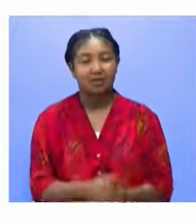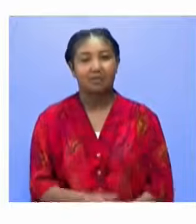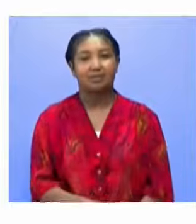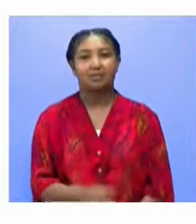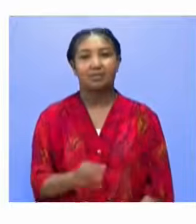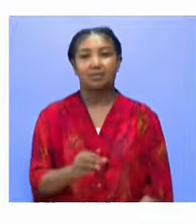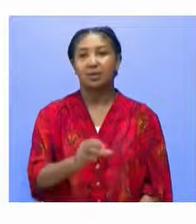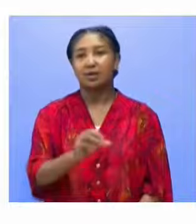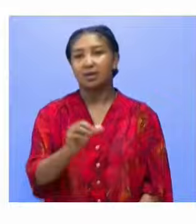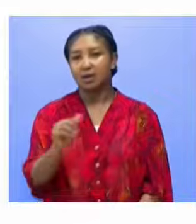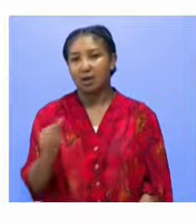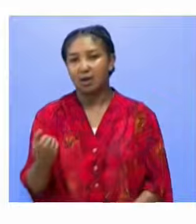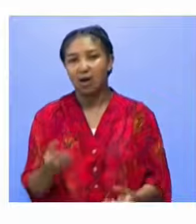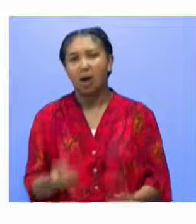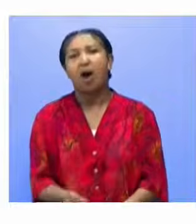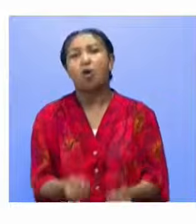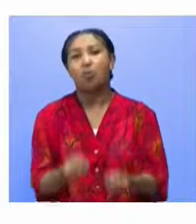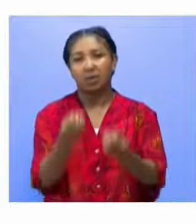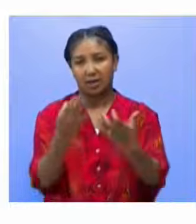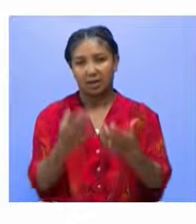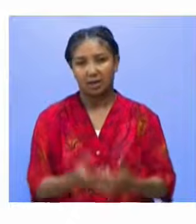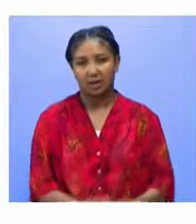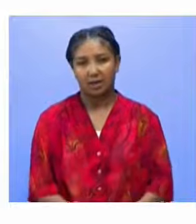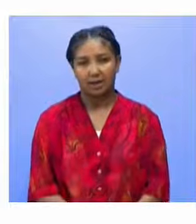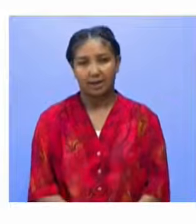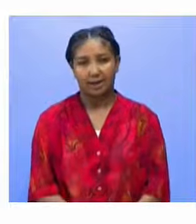about how many?